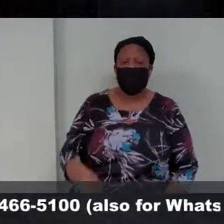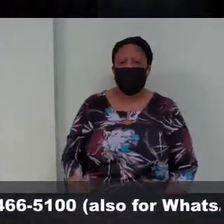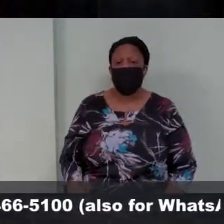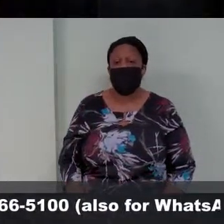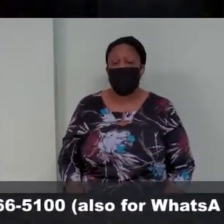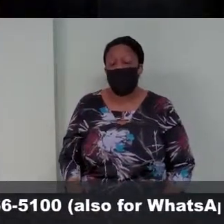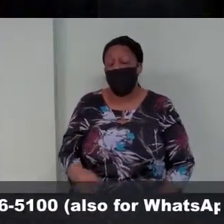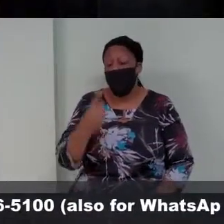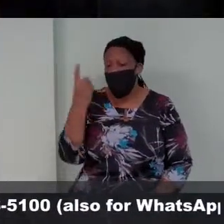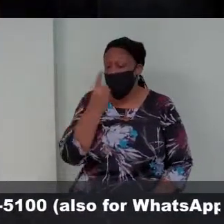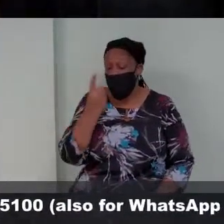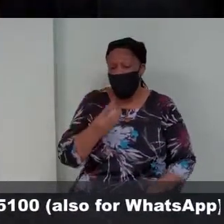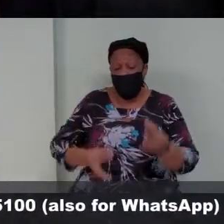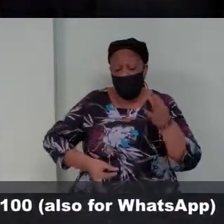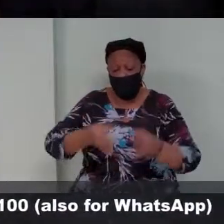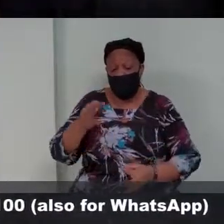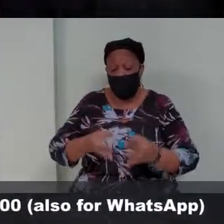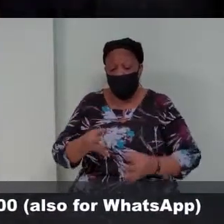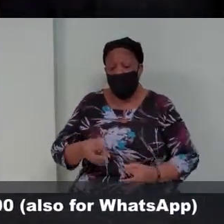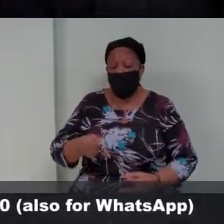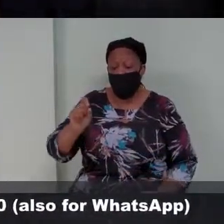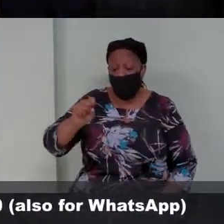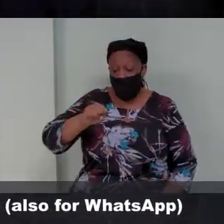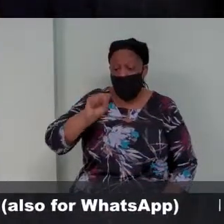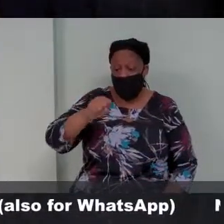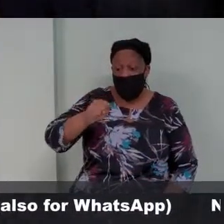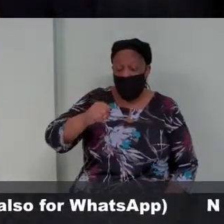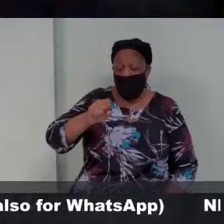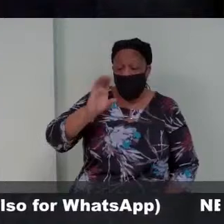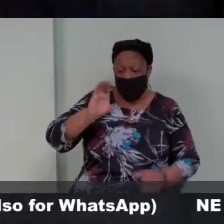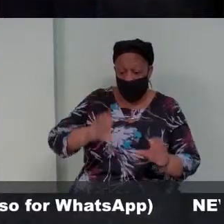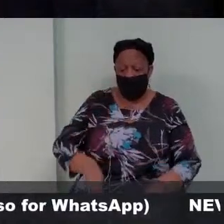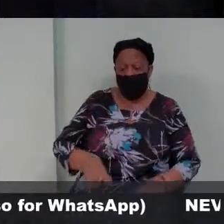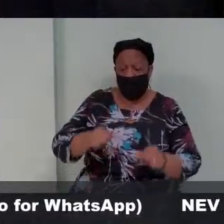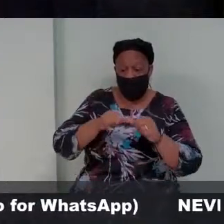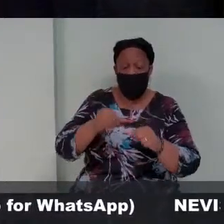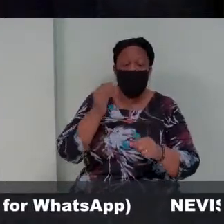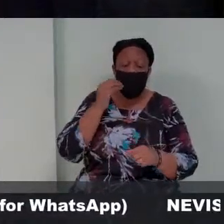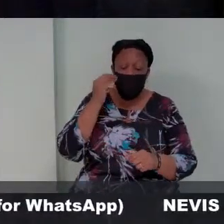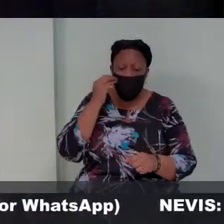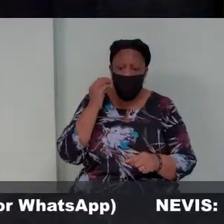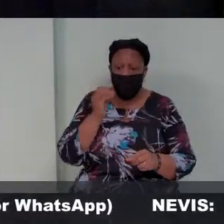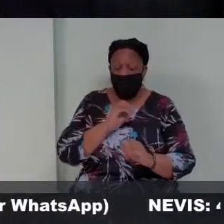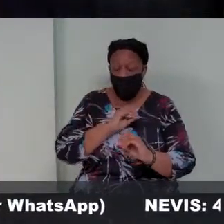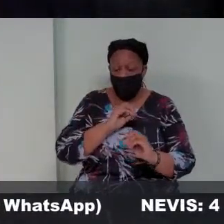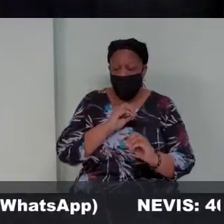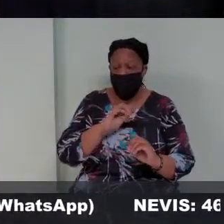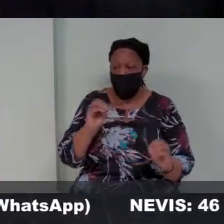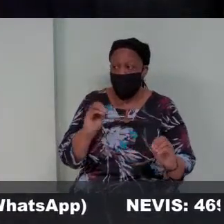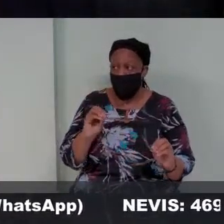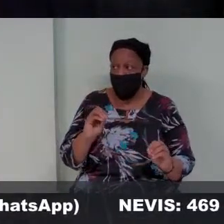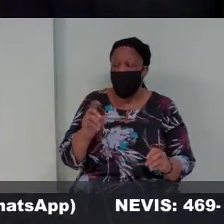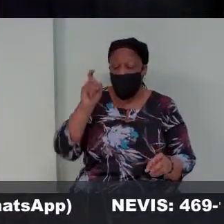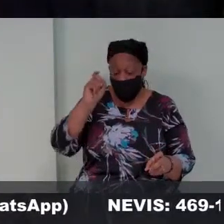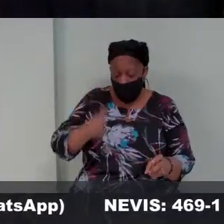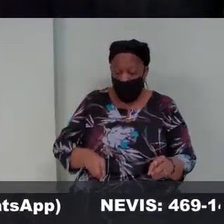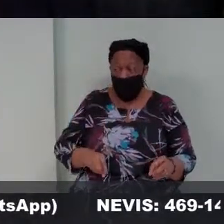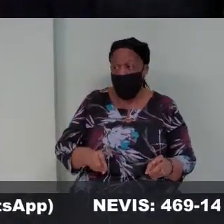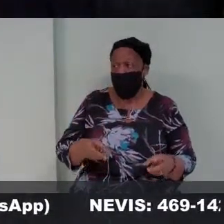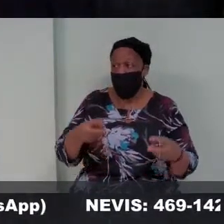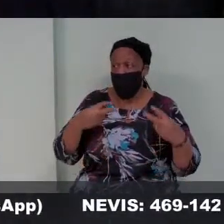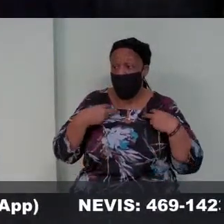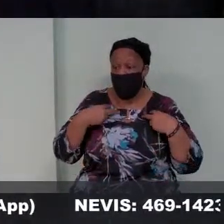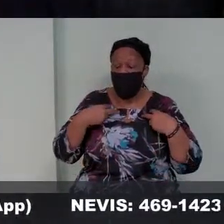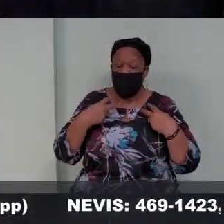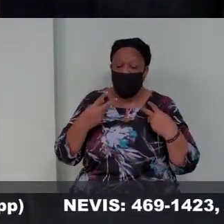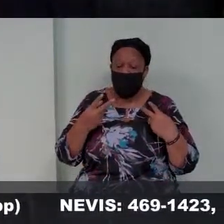approved, pre-approved for such prior to entry into the Federation. Special provisions are in place for our